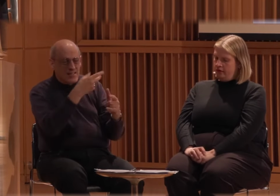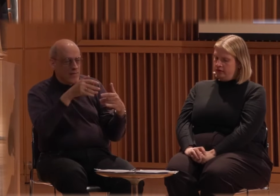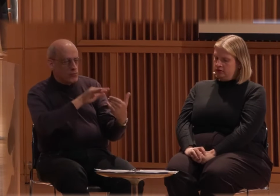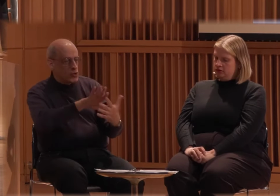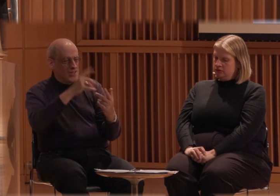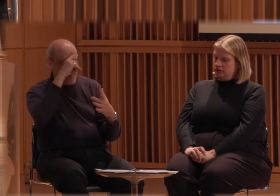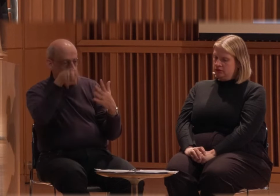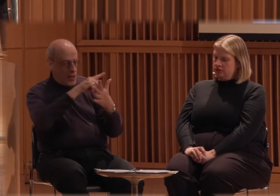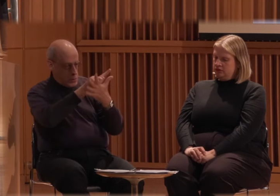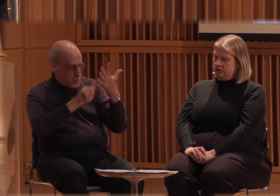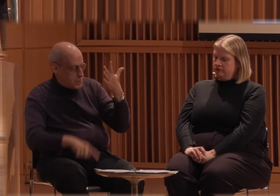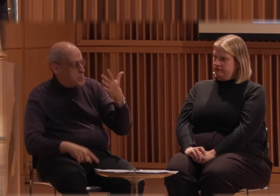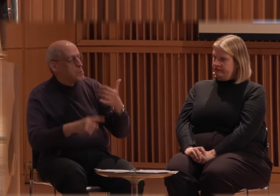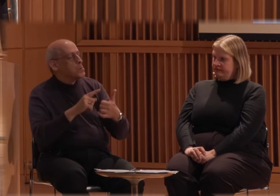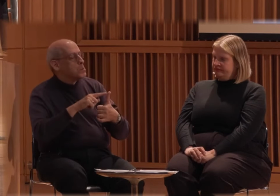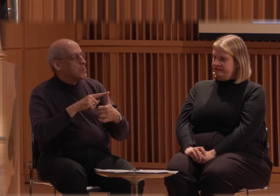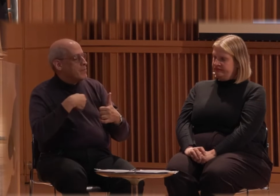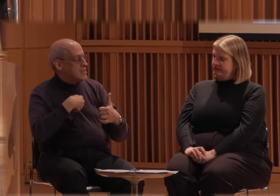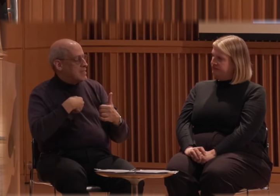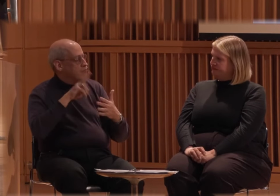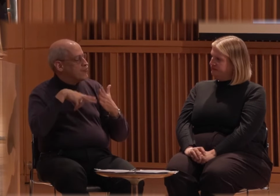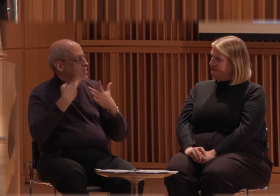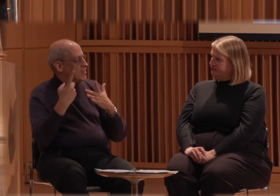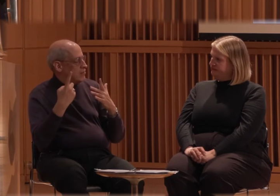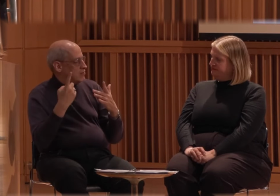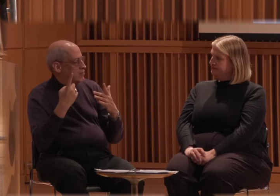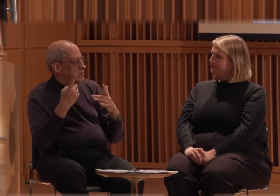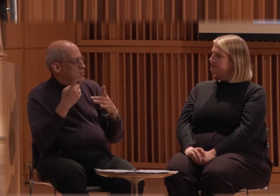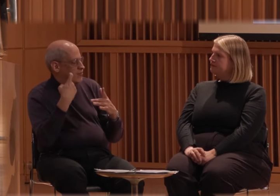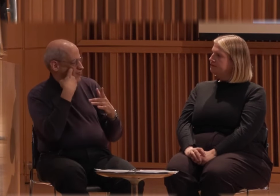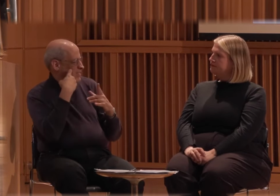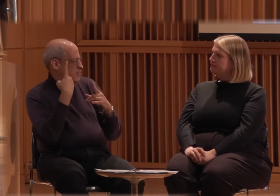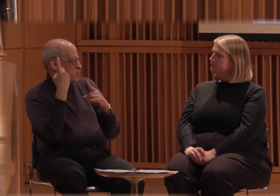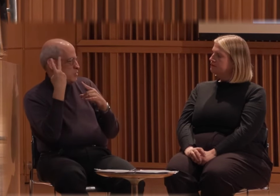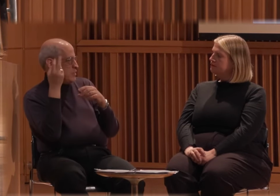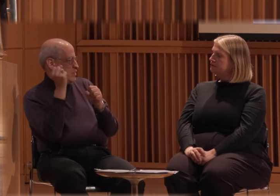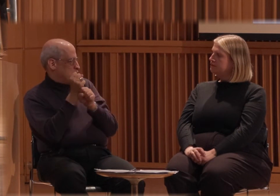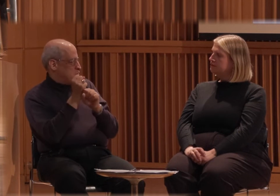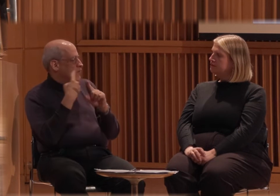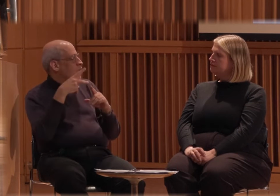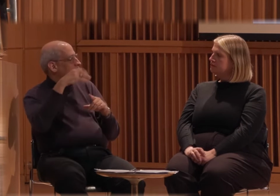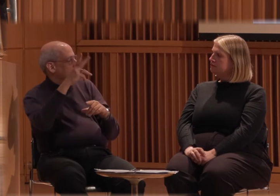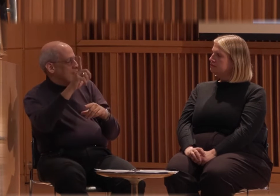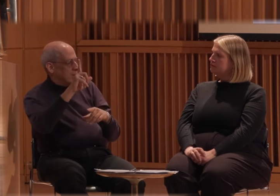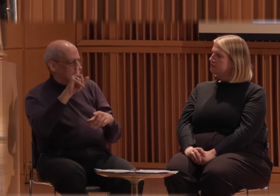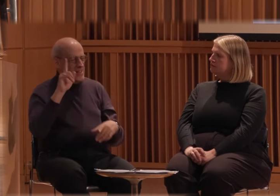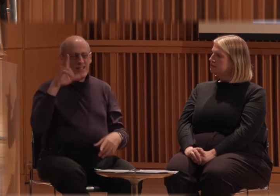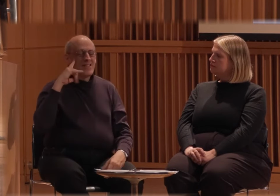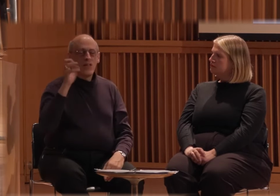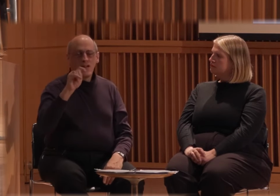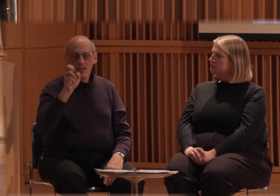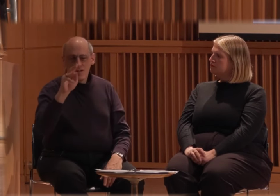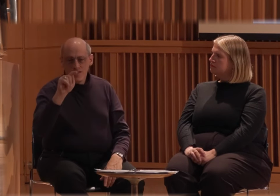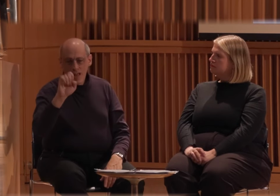about this, Celina. I've been reading the work in the past year or so of Phil Tetlock, who is a